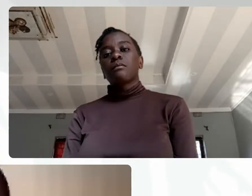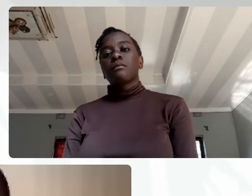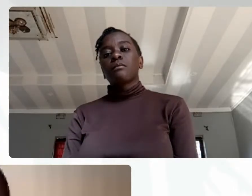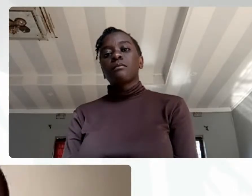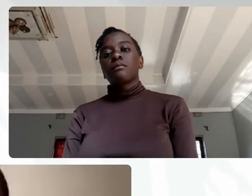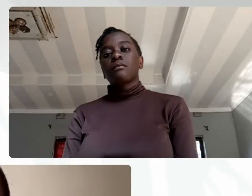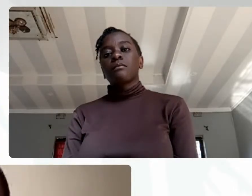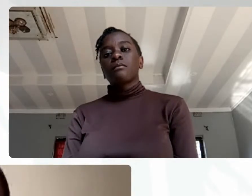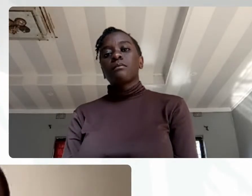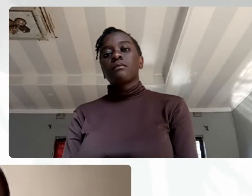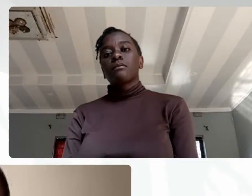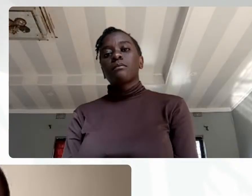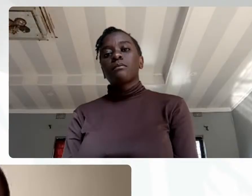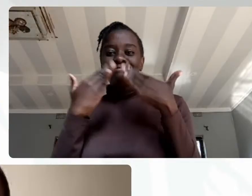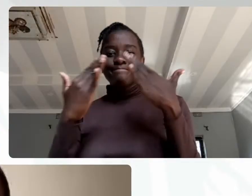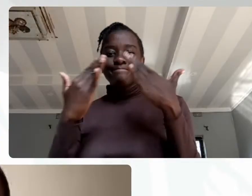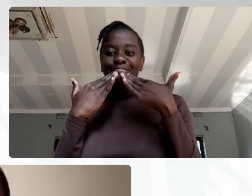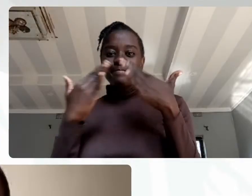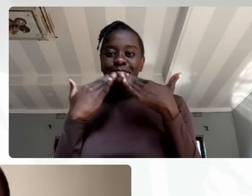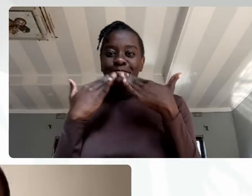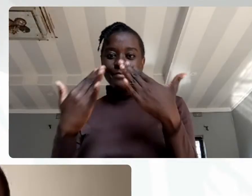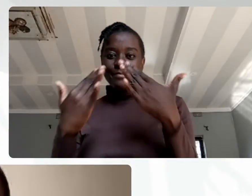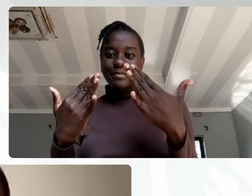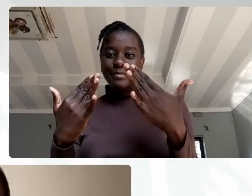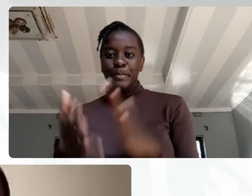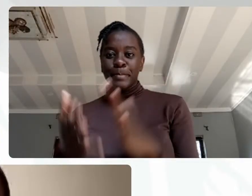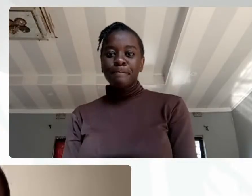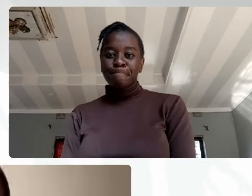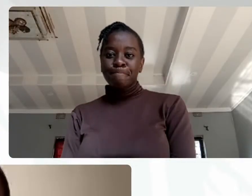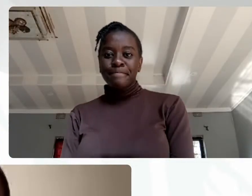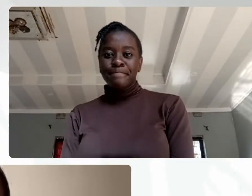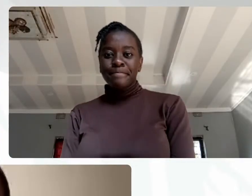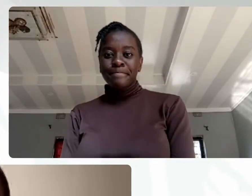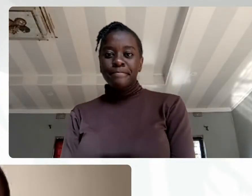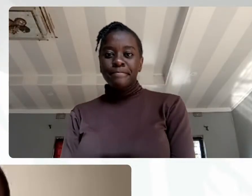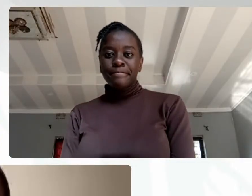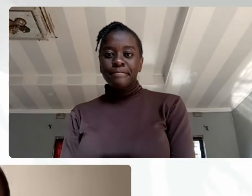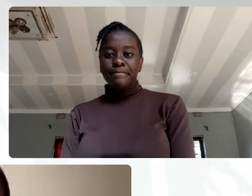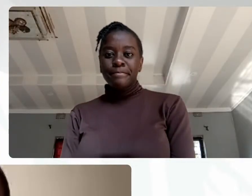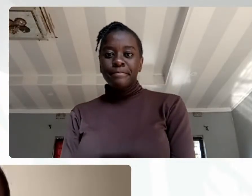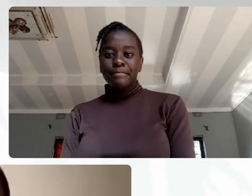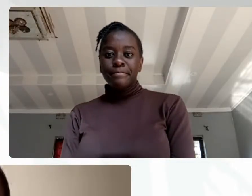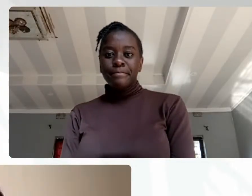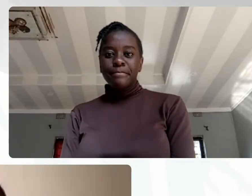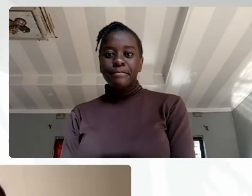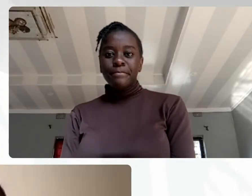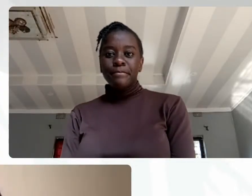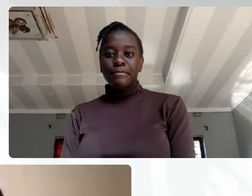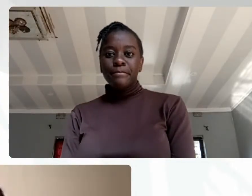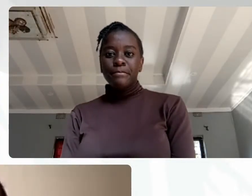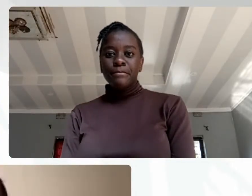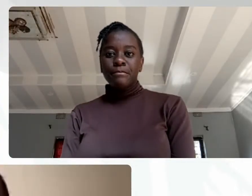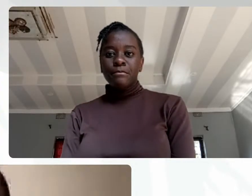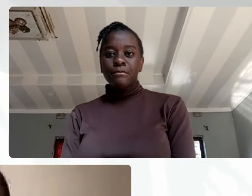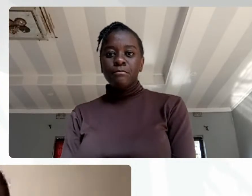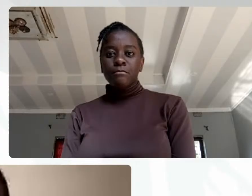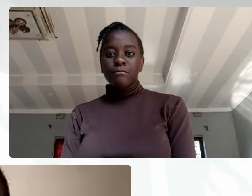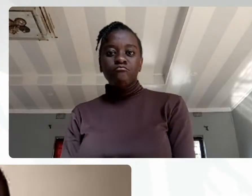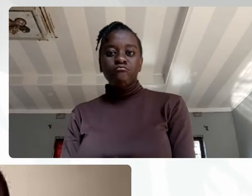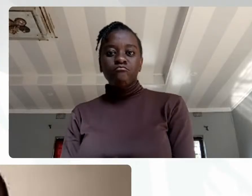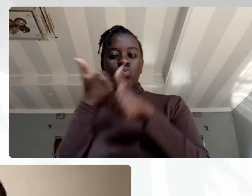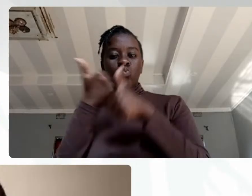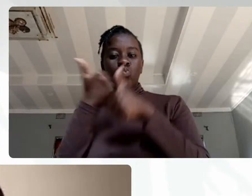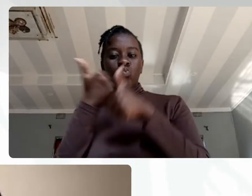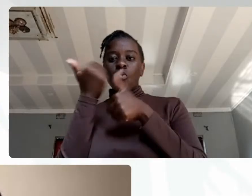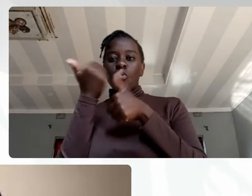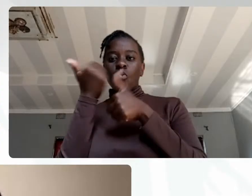Sure. Thank you so much, and I hope that's clear. If we have any other comments, if you have any other questions, as we can see, time